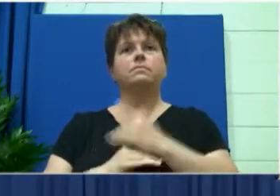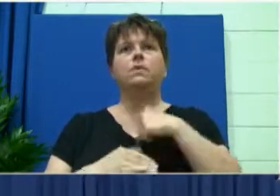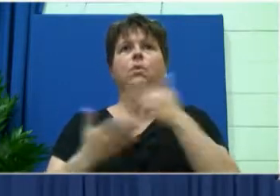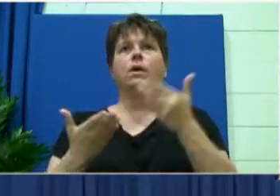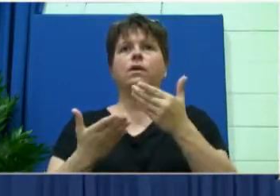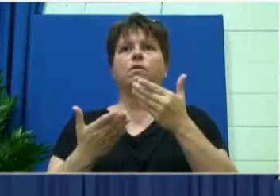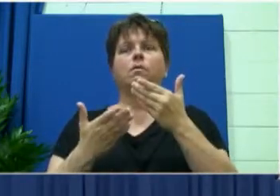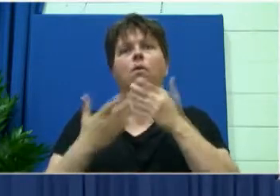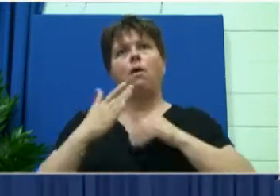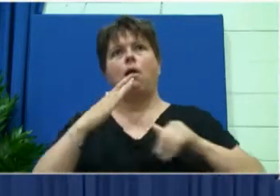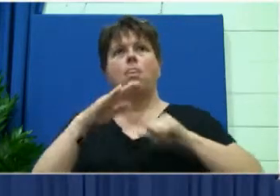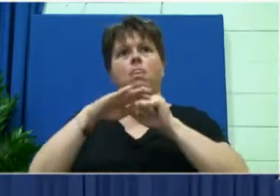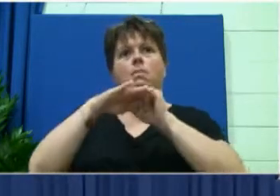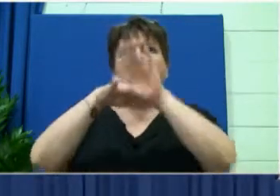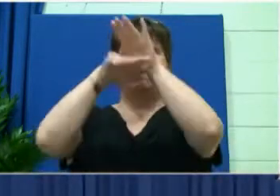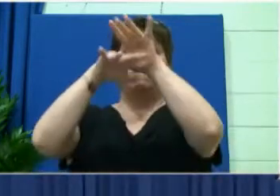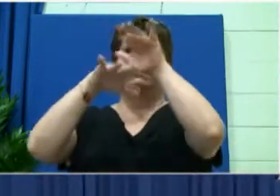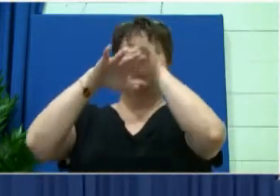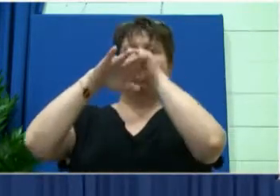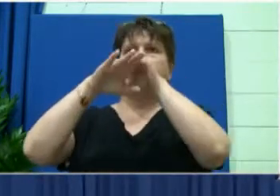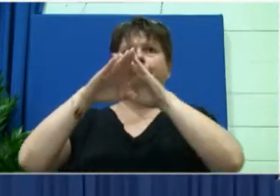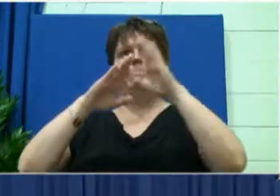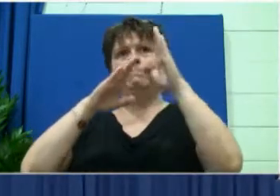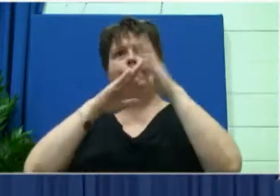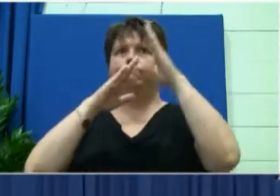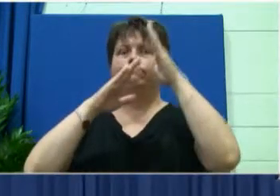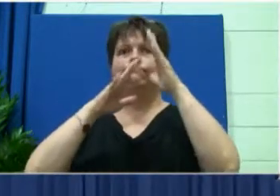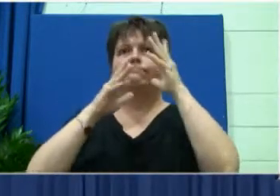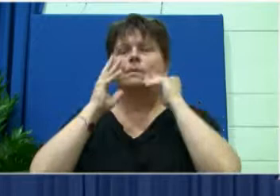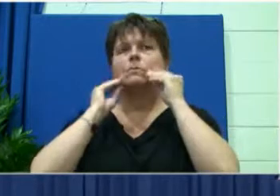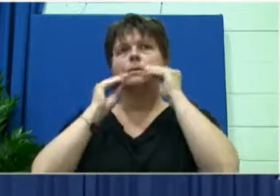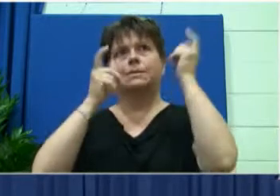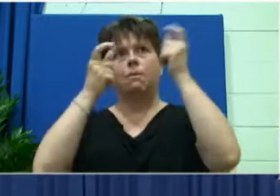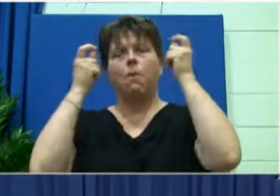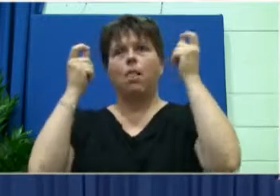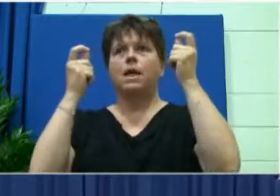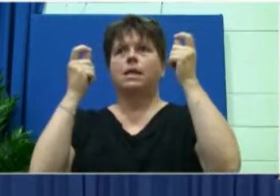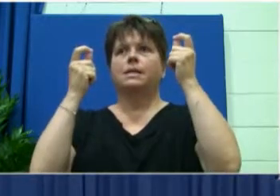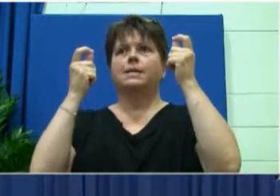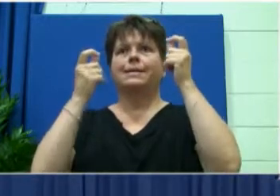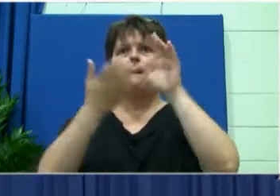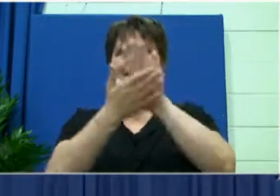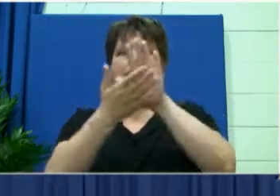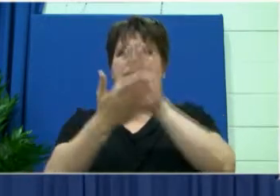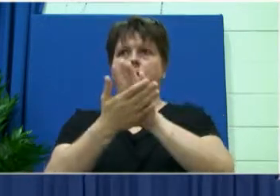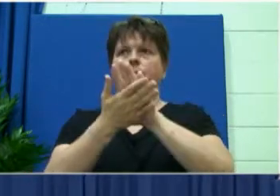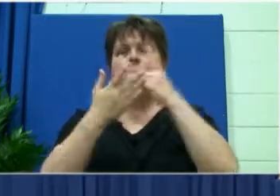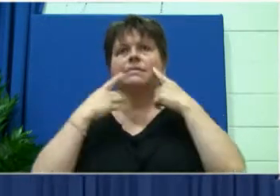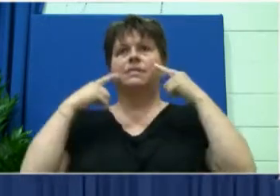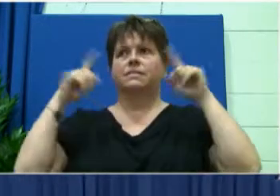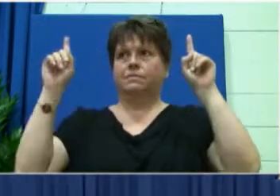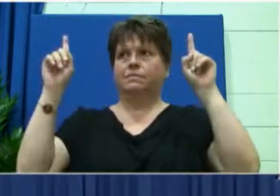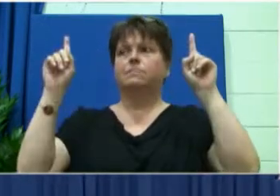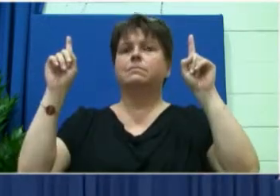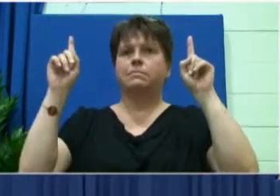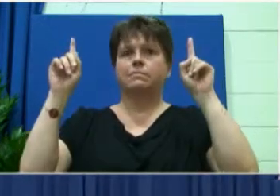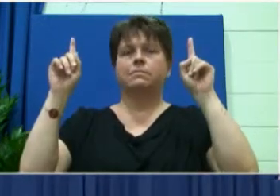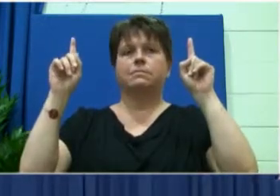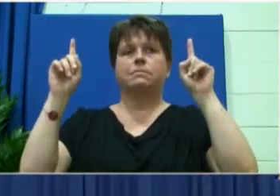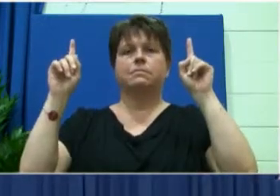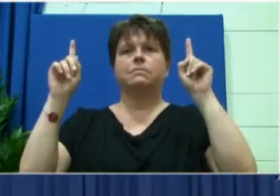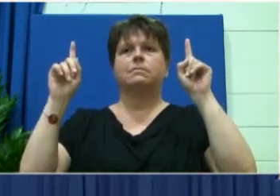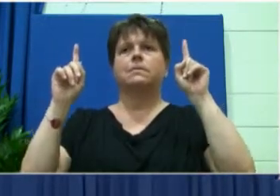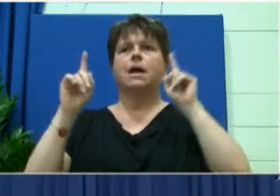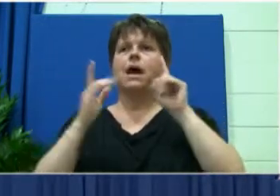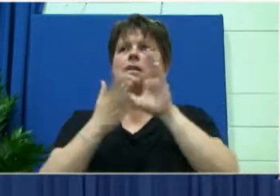here on a mountaintop experience. We are celebrating academic achievements as